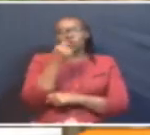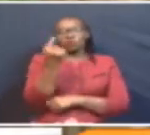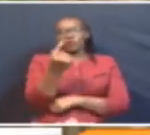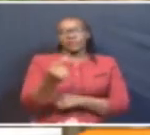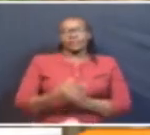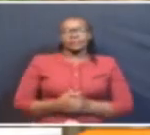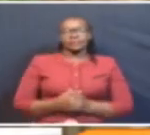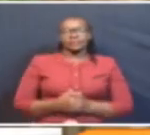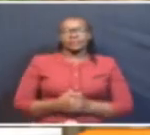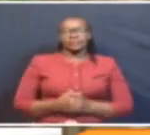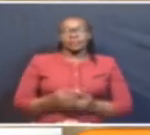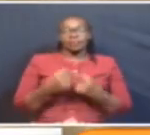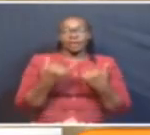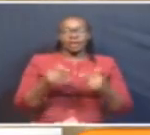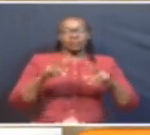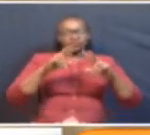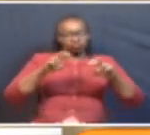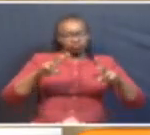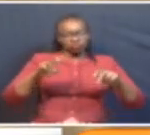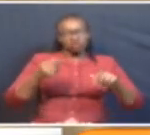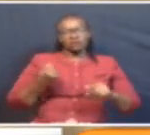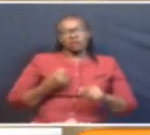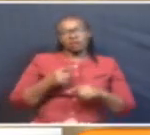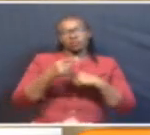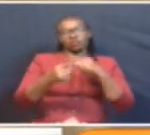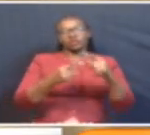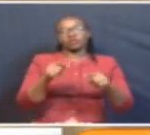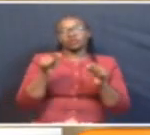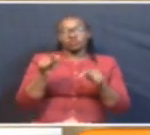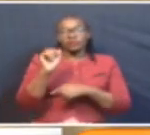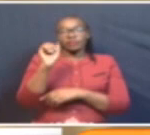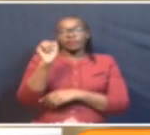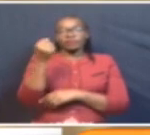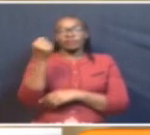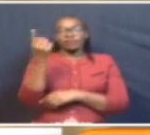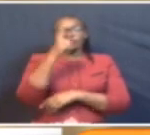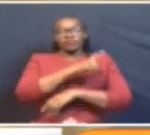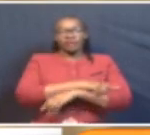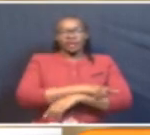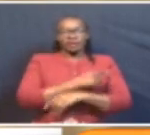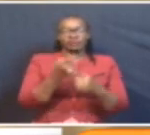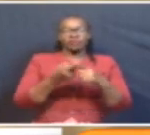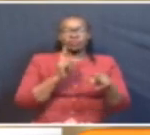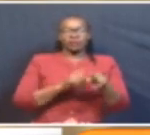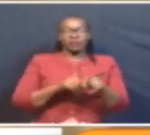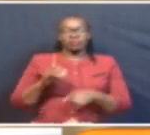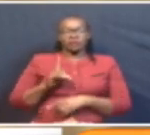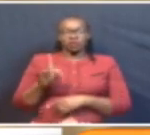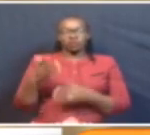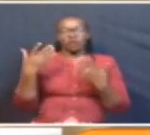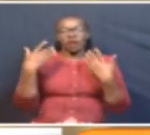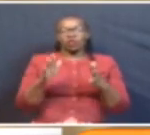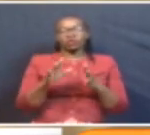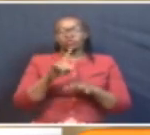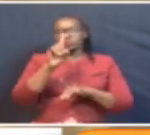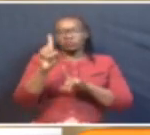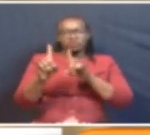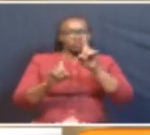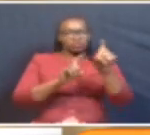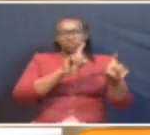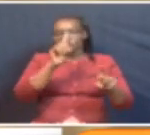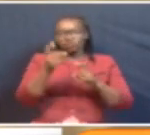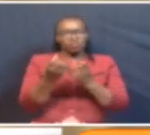kumtafuta msichana zikiendelea. Leo ikiwa siku ya tano tangu Saadia Adan kutoweka, maswali mengi yameibuka, yani